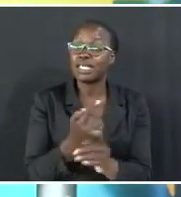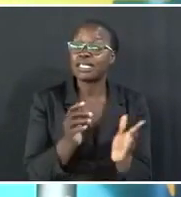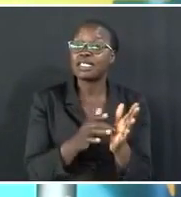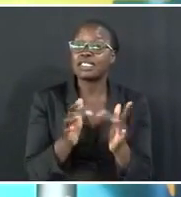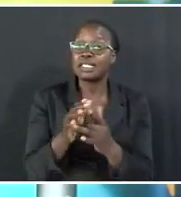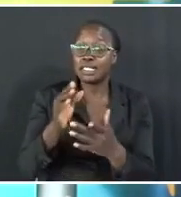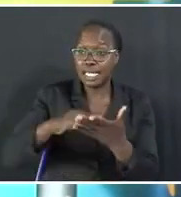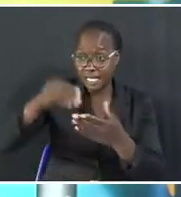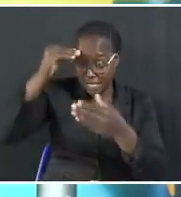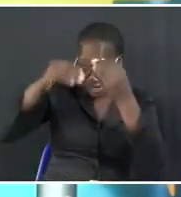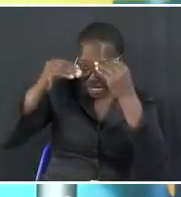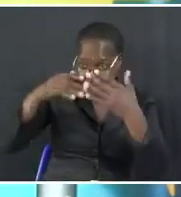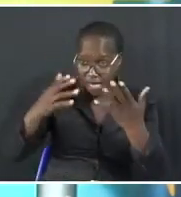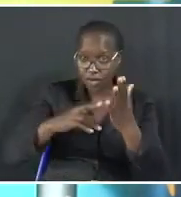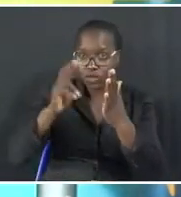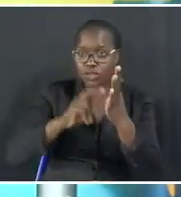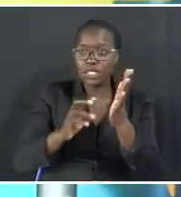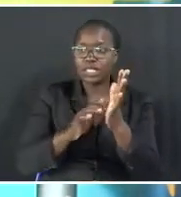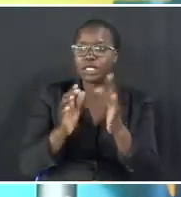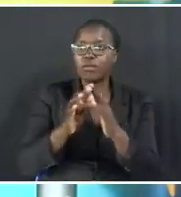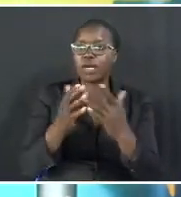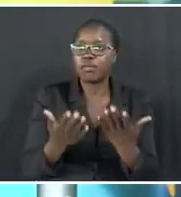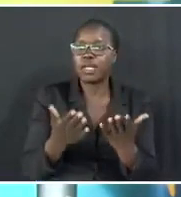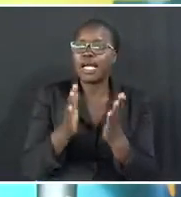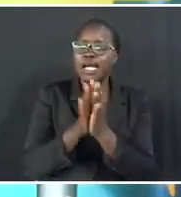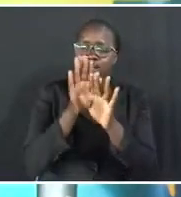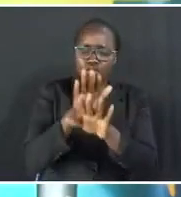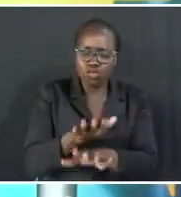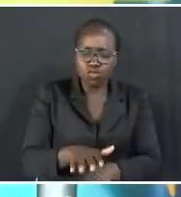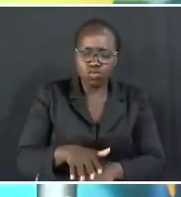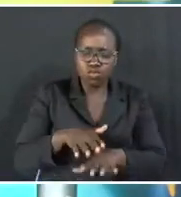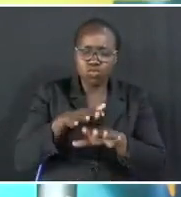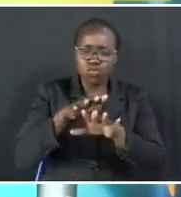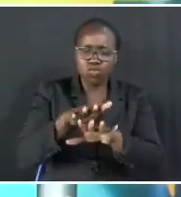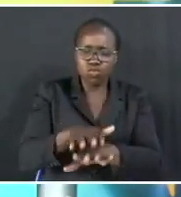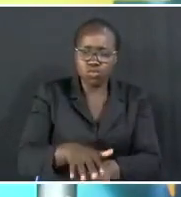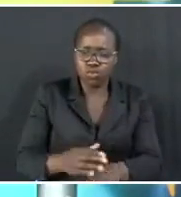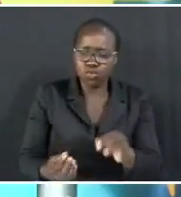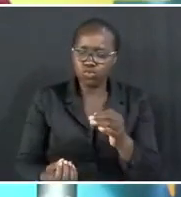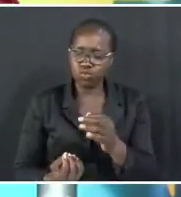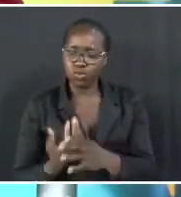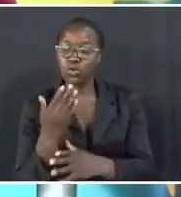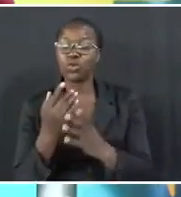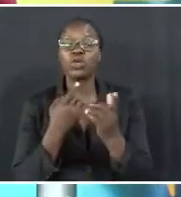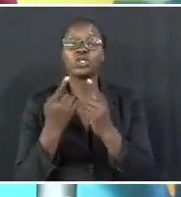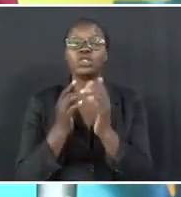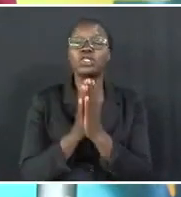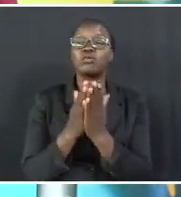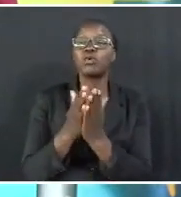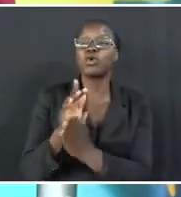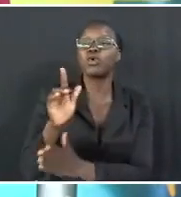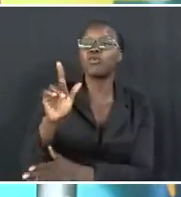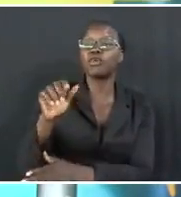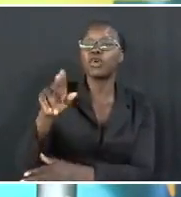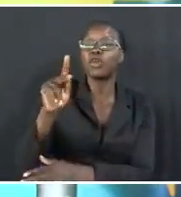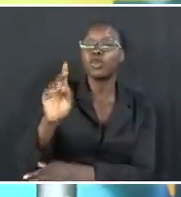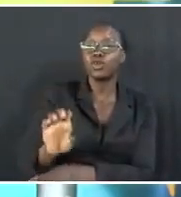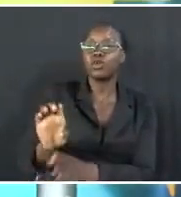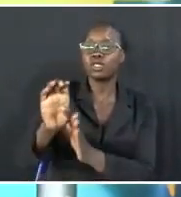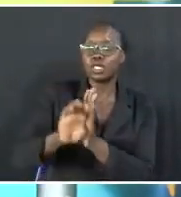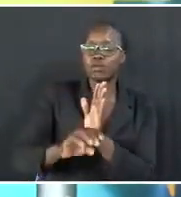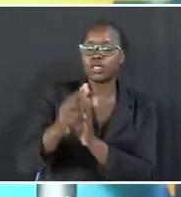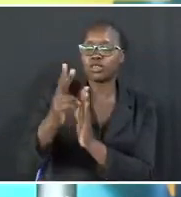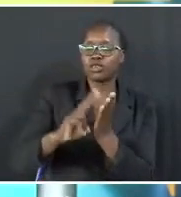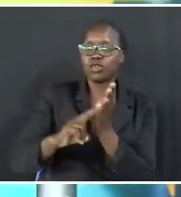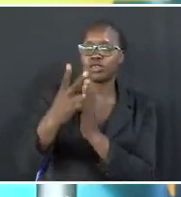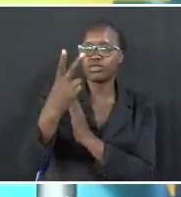Jesus learned how to read the Bible. And as he slowly grew up, as we are told in the book of Luke chapter 2 verse 52,